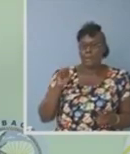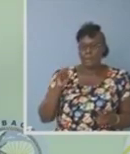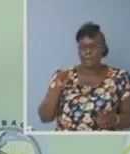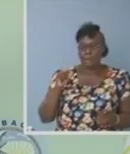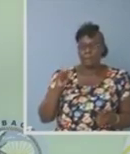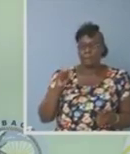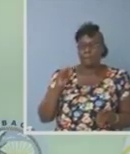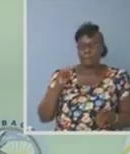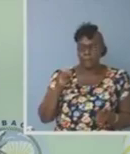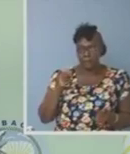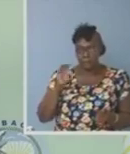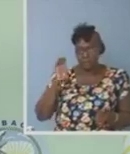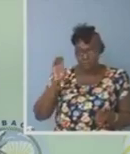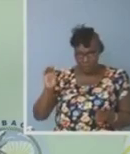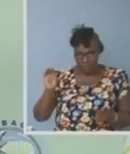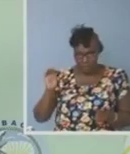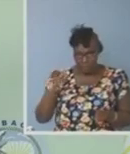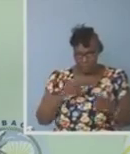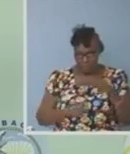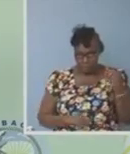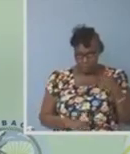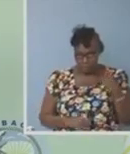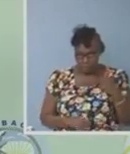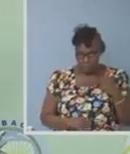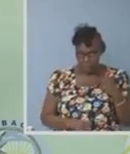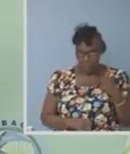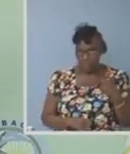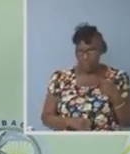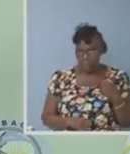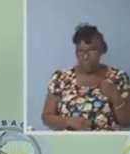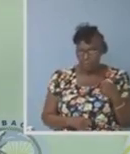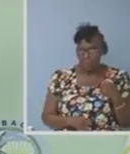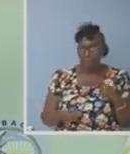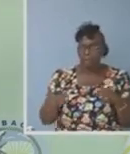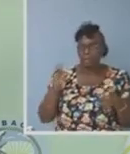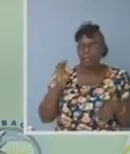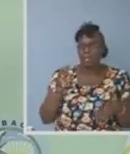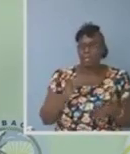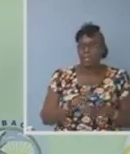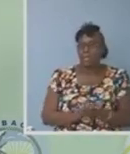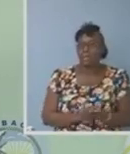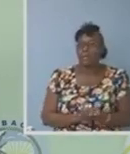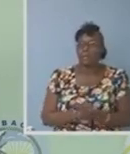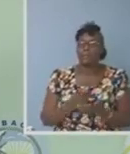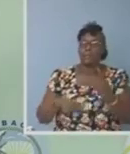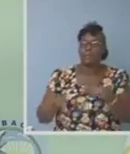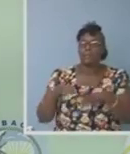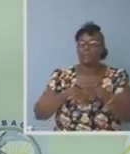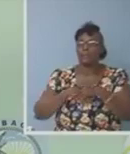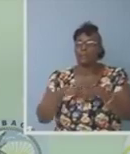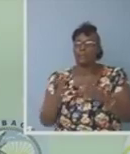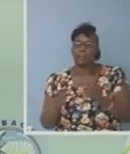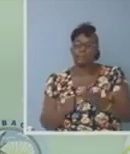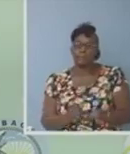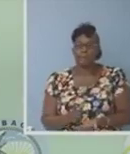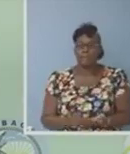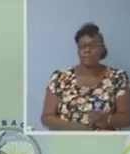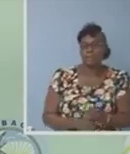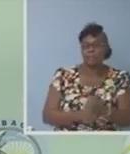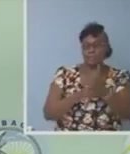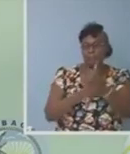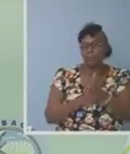Manufacturers Association and the Trinidad and Tobago Chamber of Commerce, they came out in full support of the